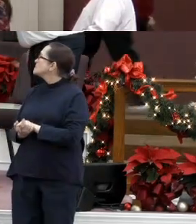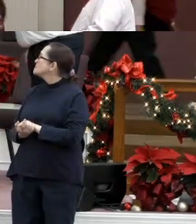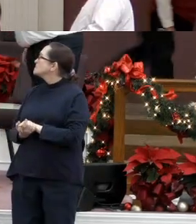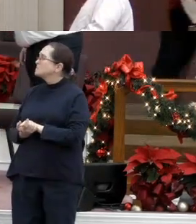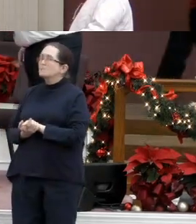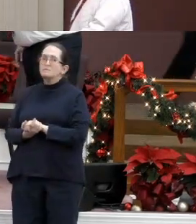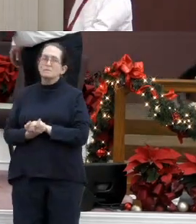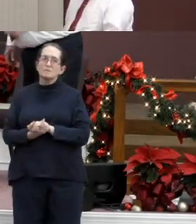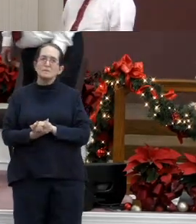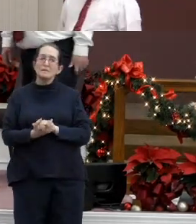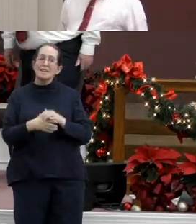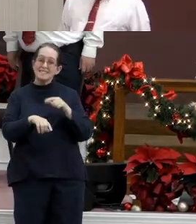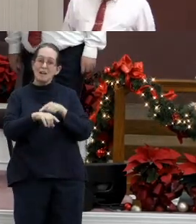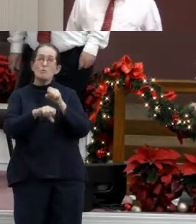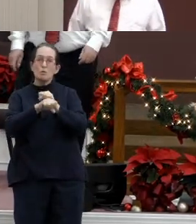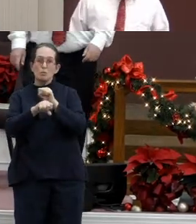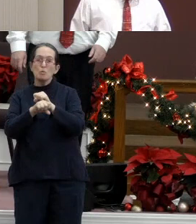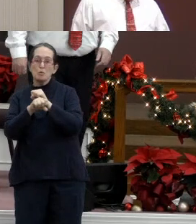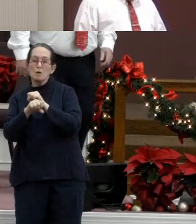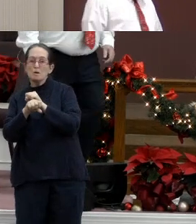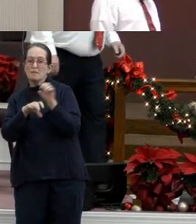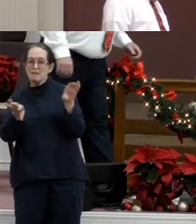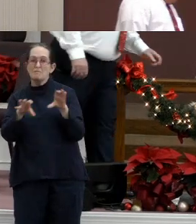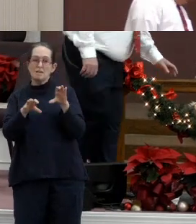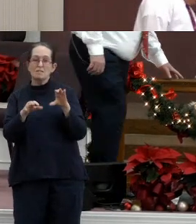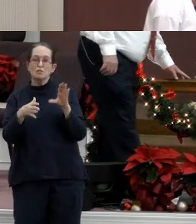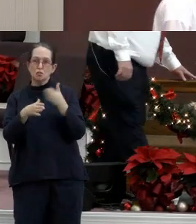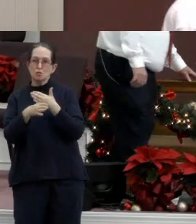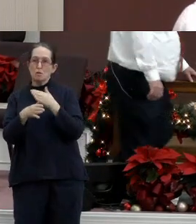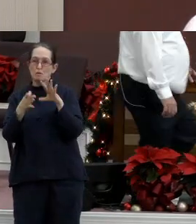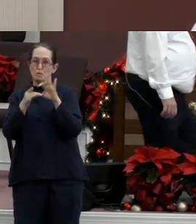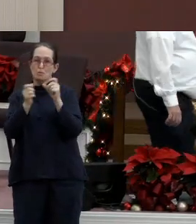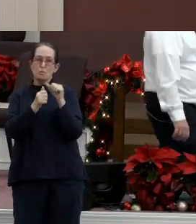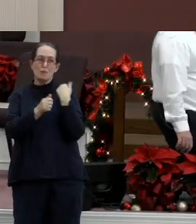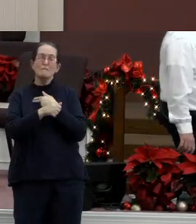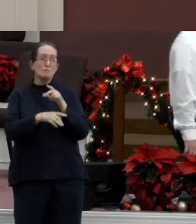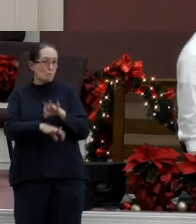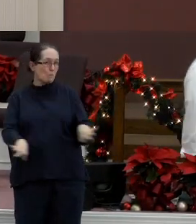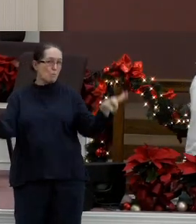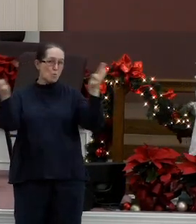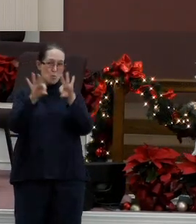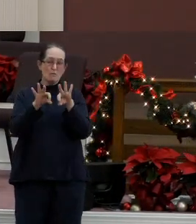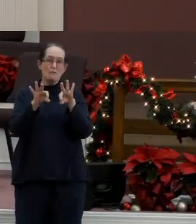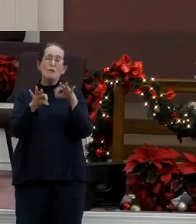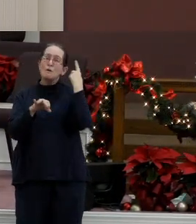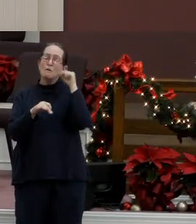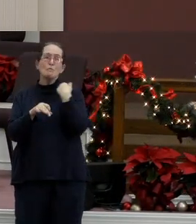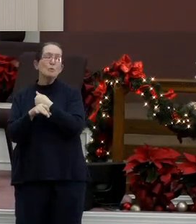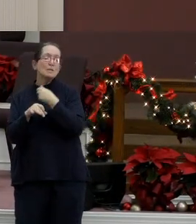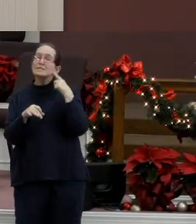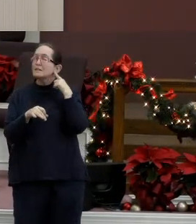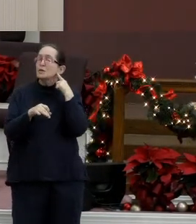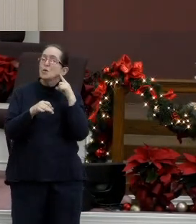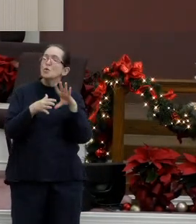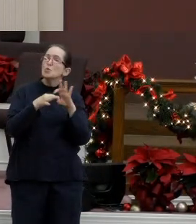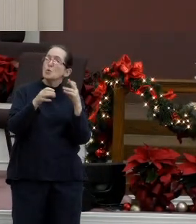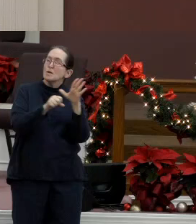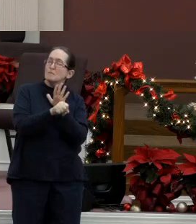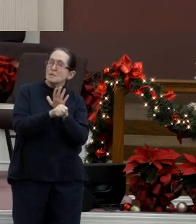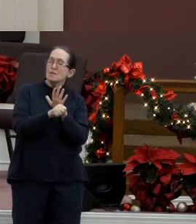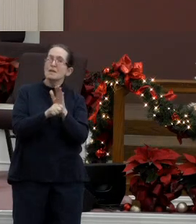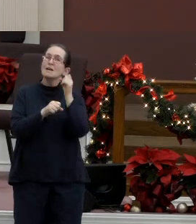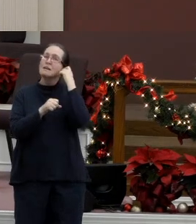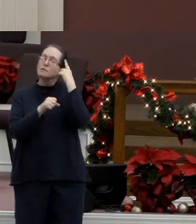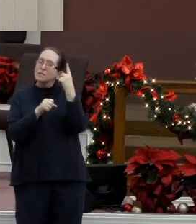The time and the work that they have put in to share that story with us is important for us to hear the story fully and